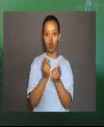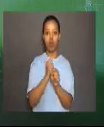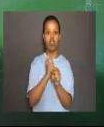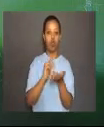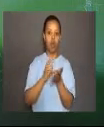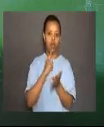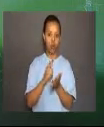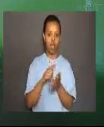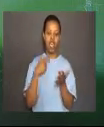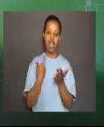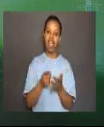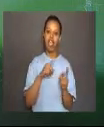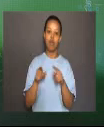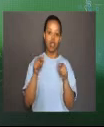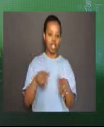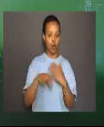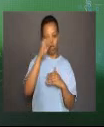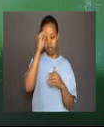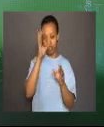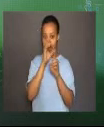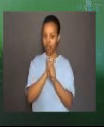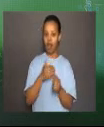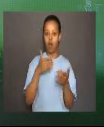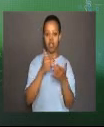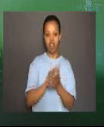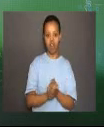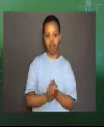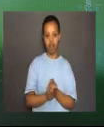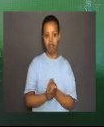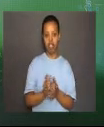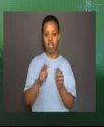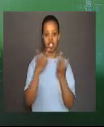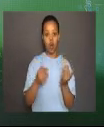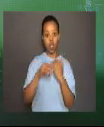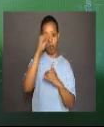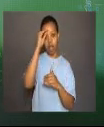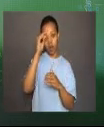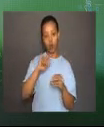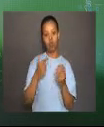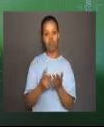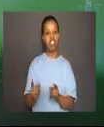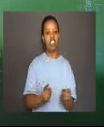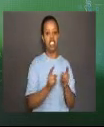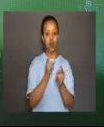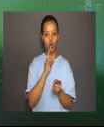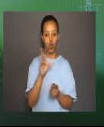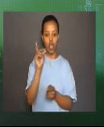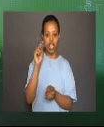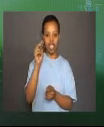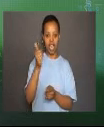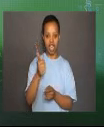That brings us to the end of today's lesson. We have learned about the mechanisms